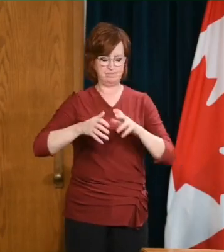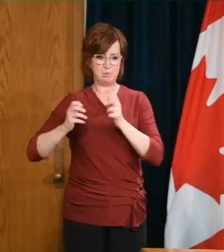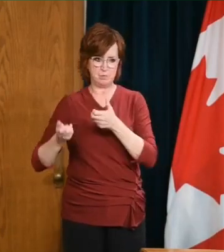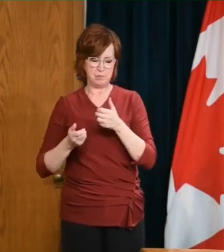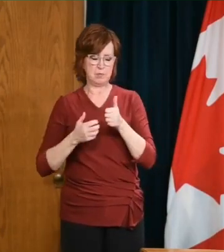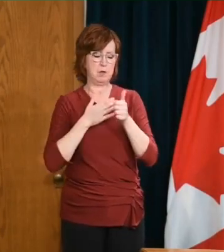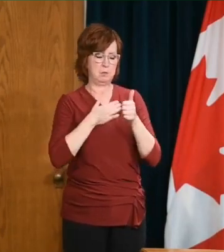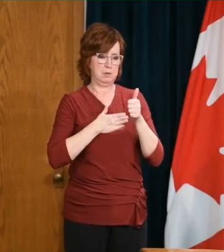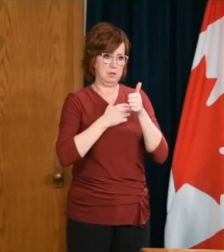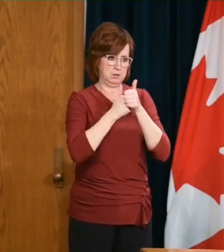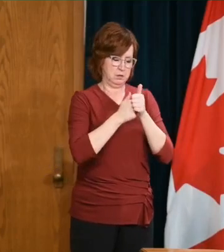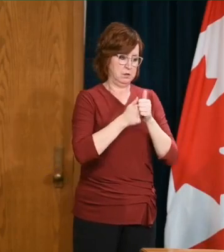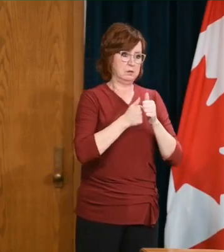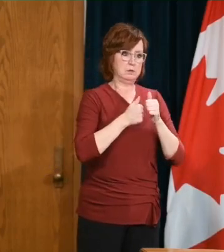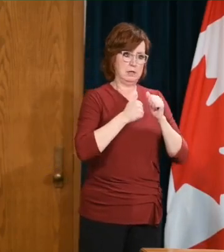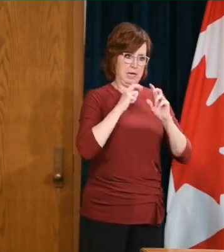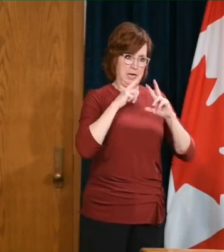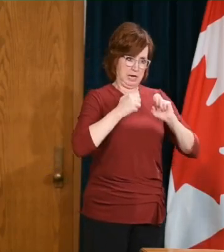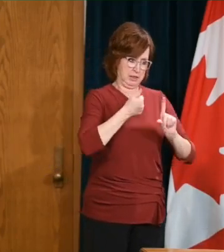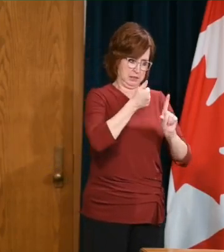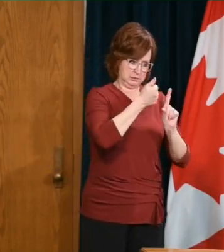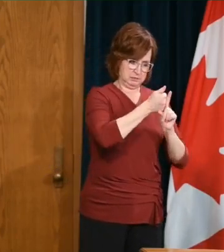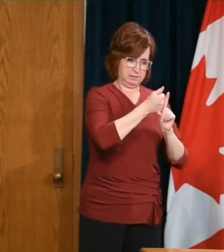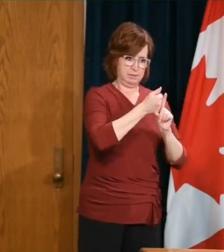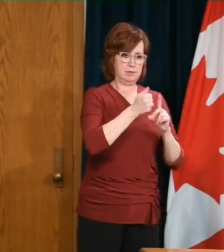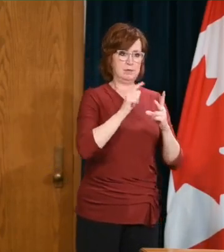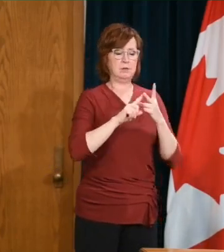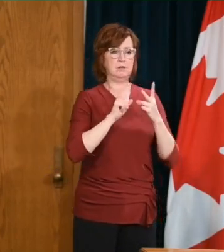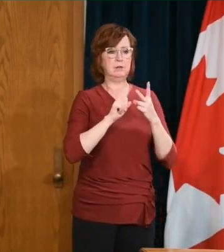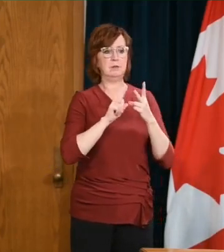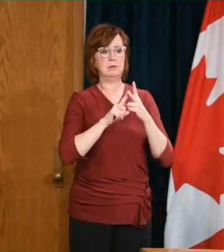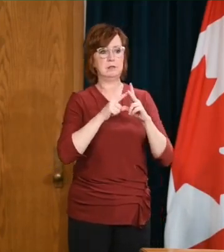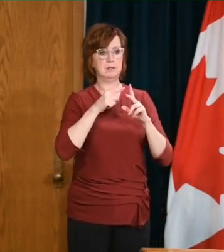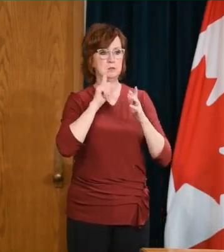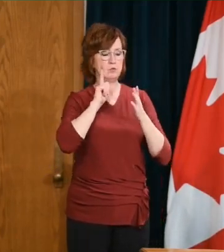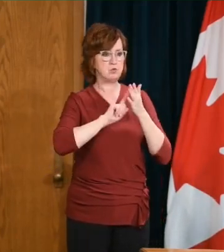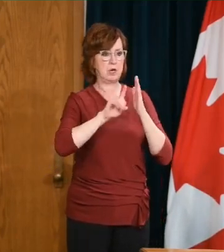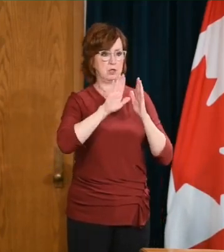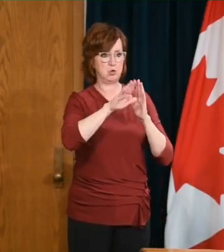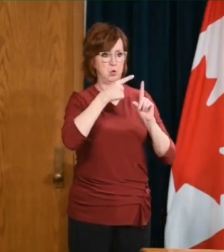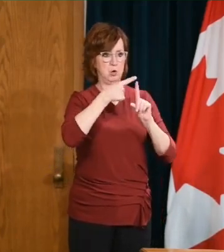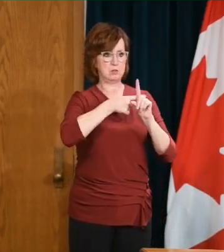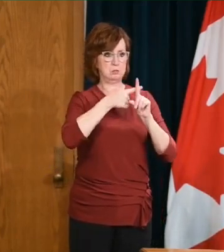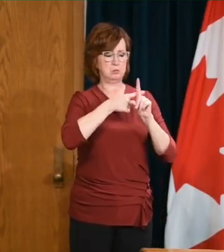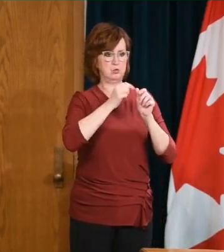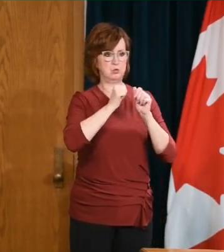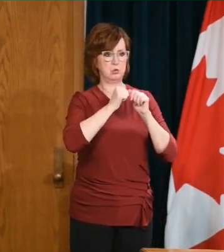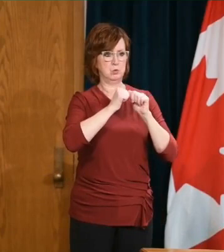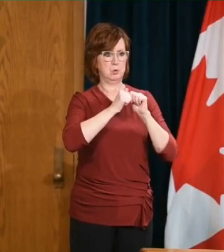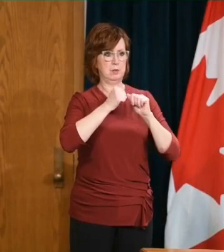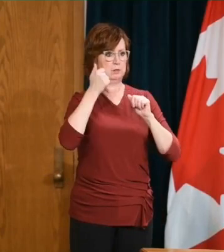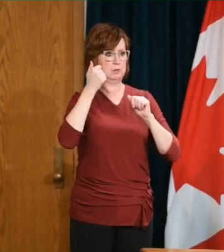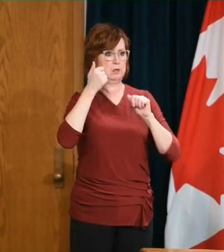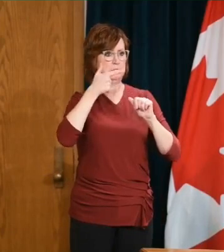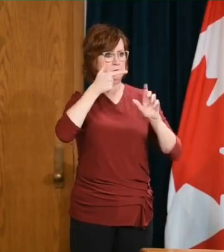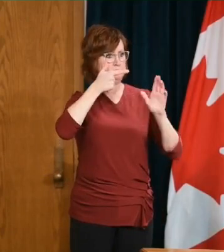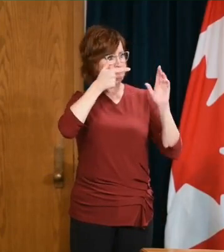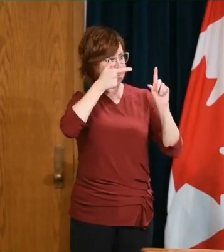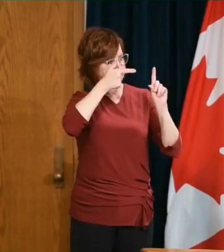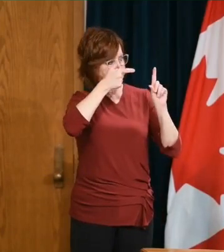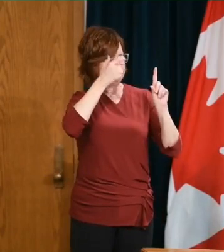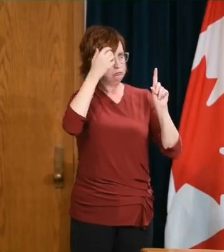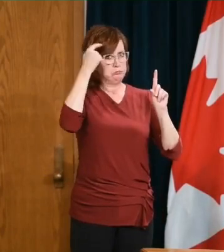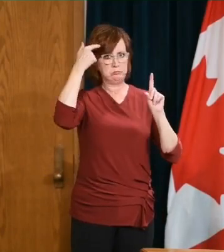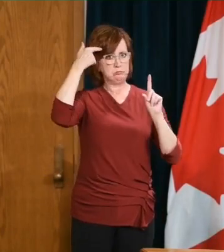already, but also the additional temperature checks in their facilities to try to identify if there is the potential